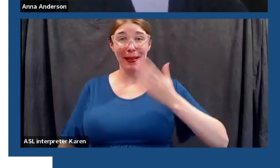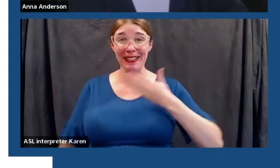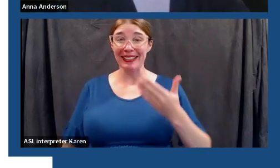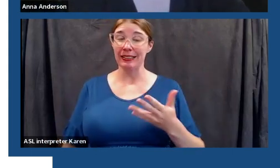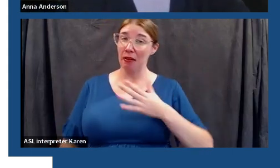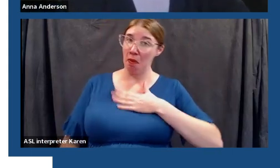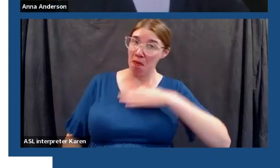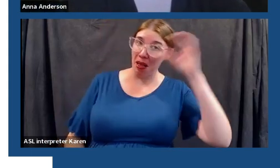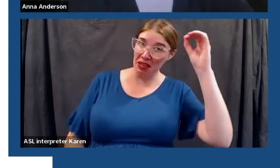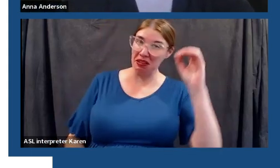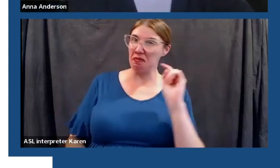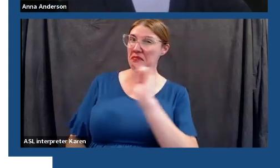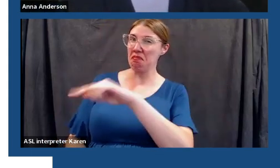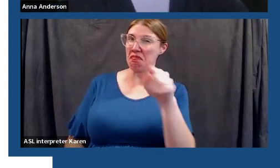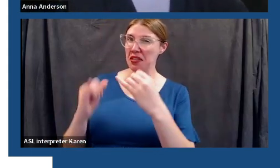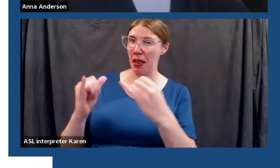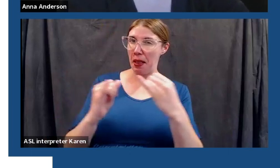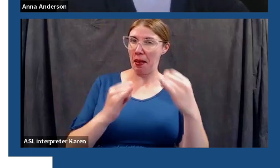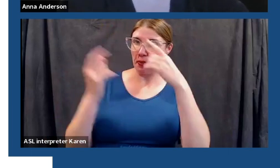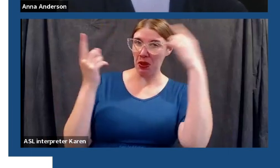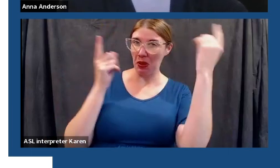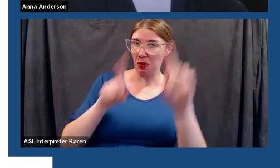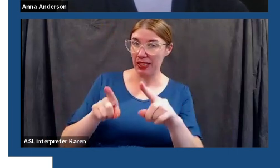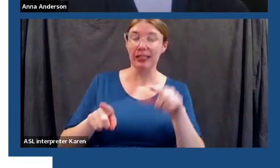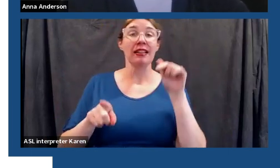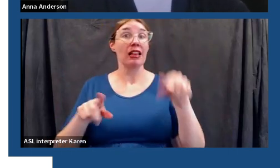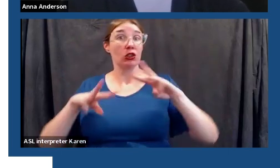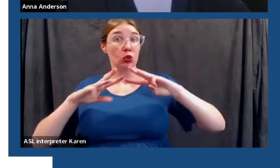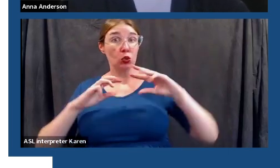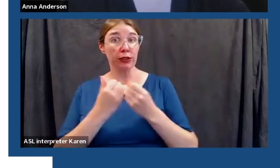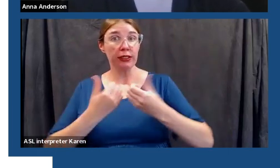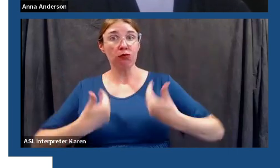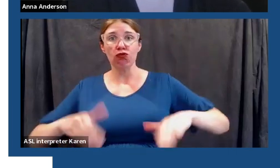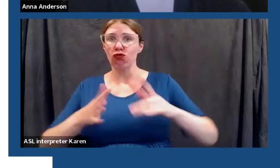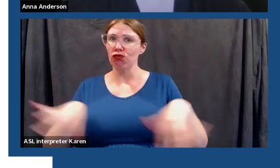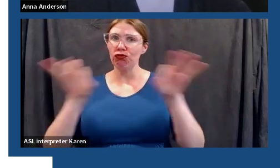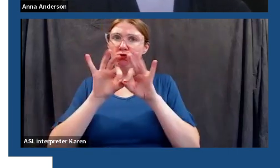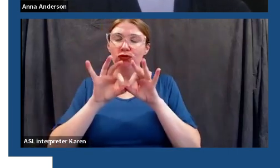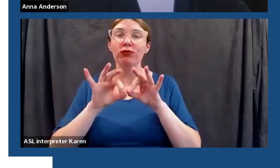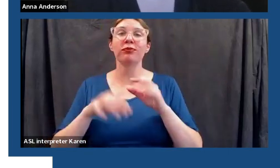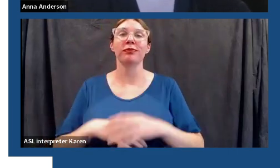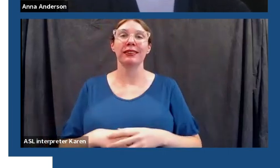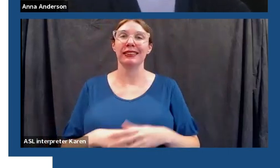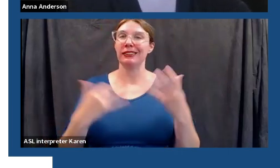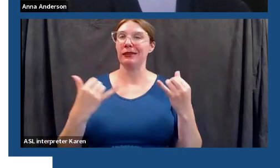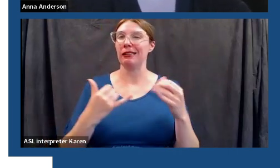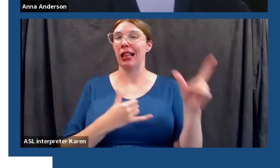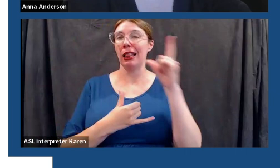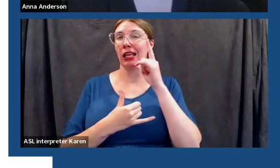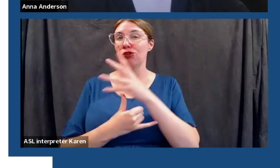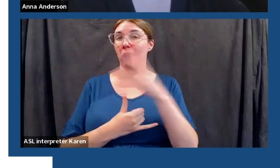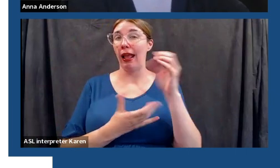lots of other people's, I think, a very necessary webinar, lunch and learn today, and hopefully we can learn a lot